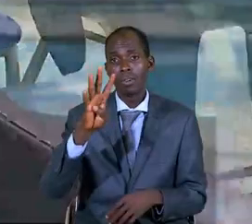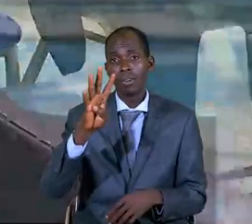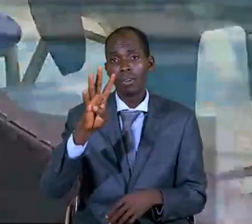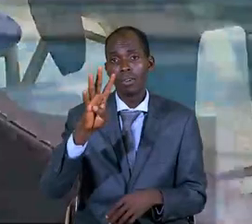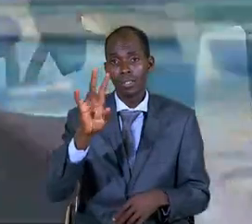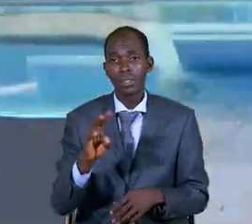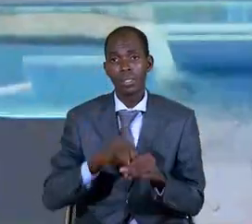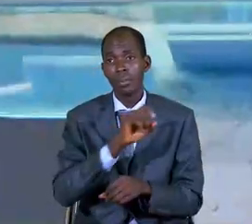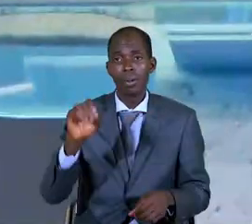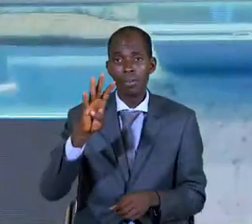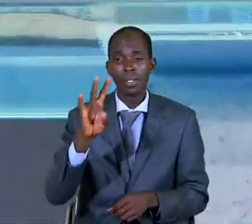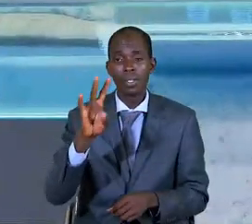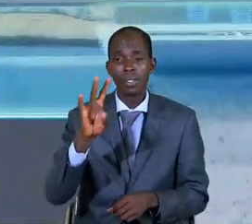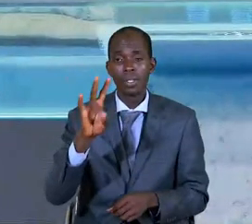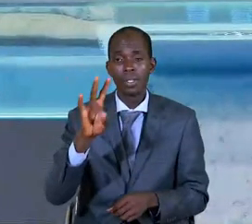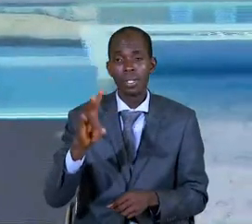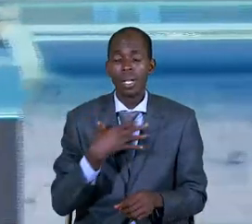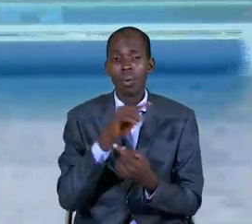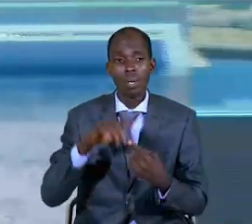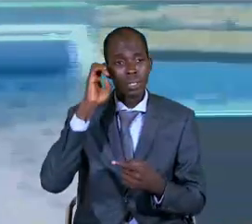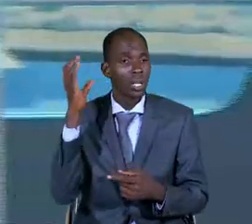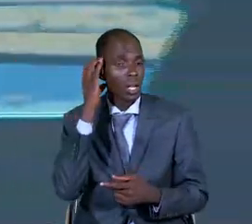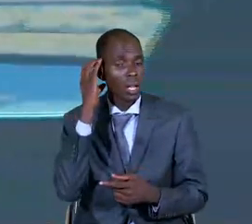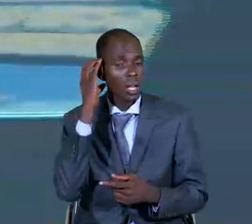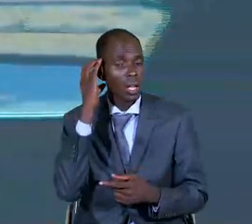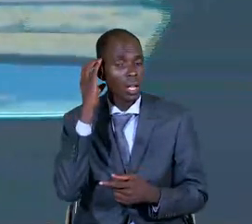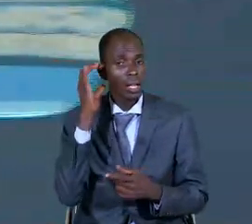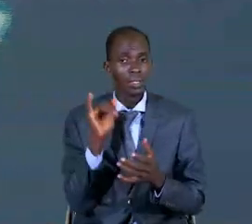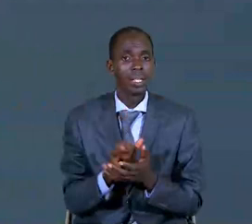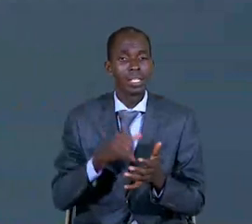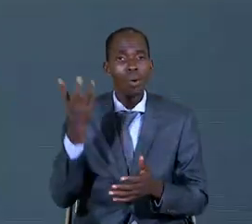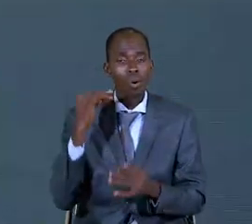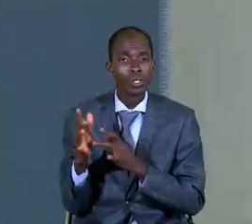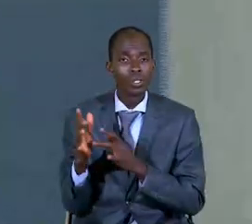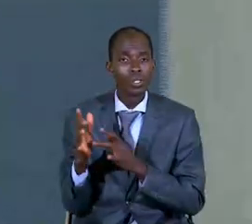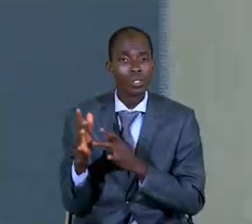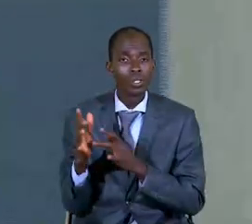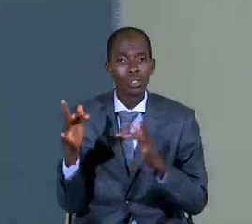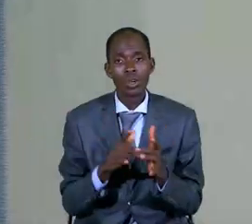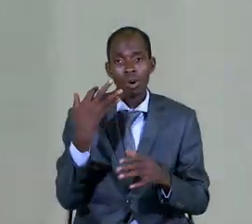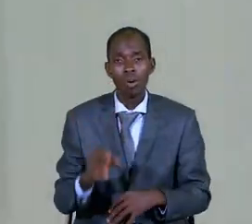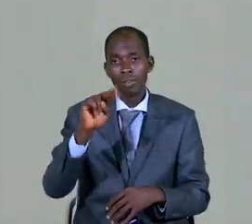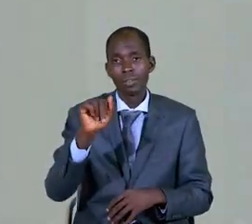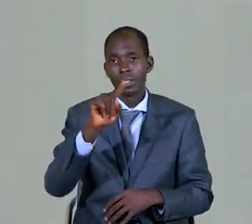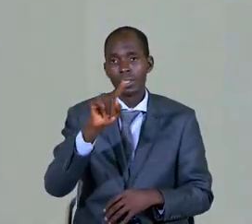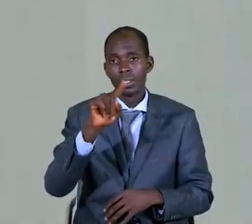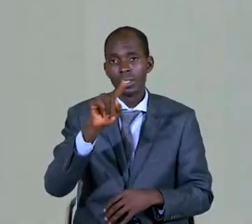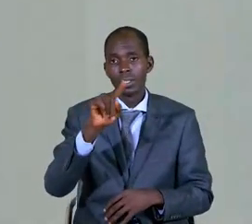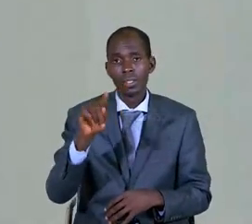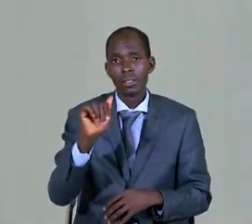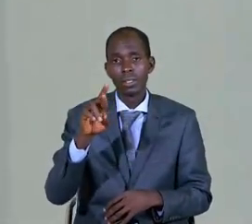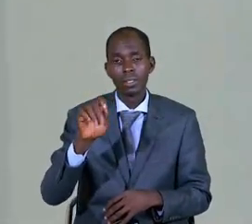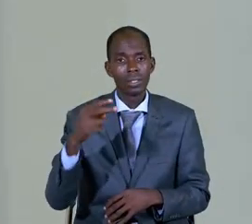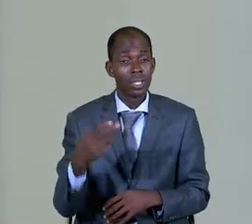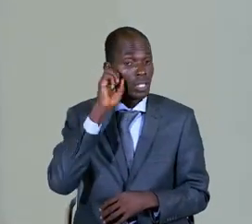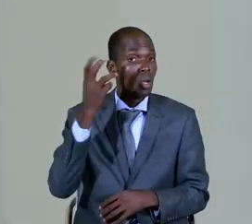verse 47, and when he heard that it was Jesus of Nazareth, he was